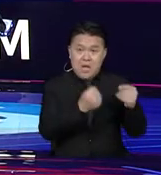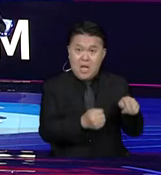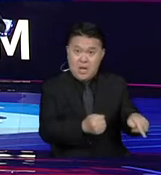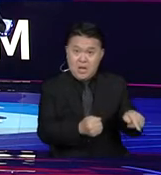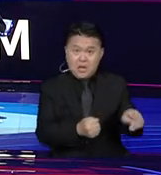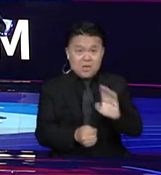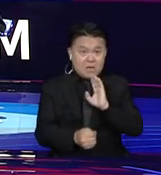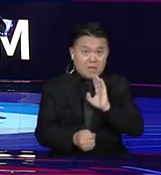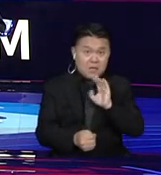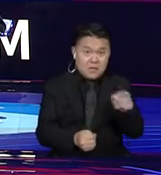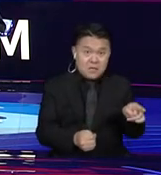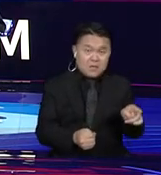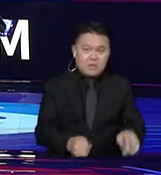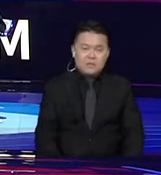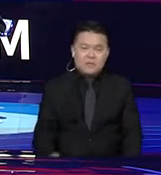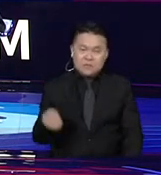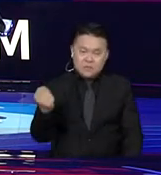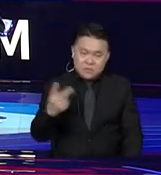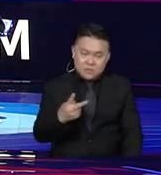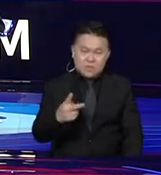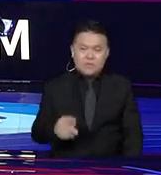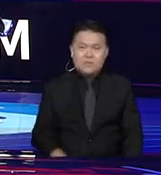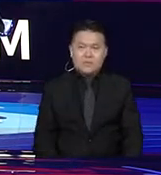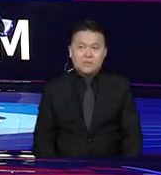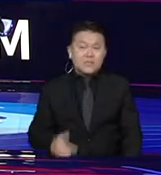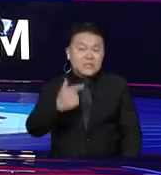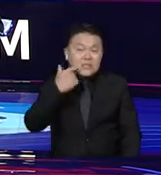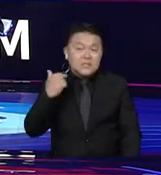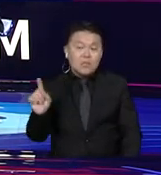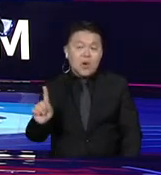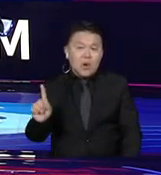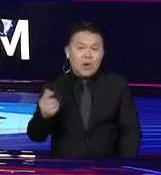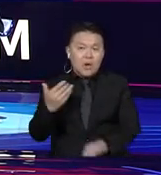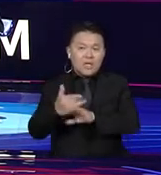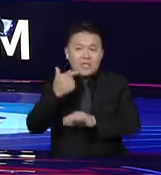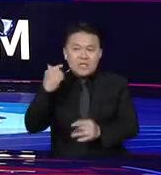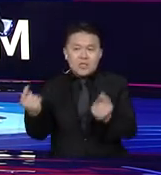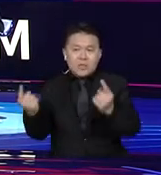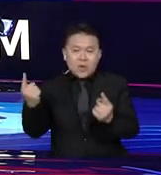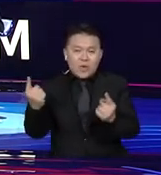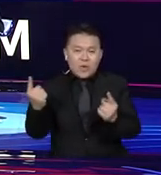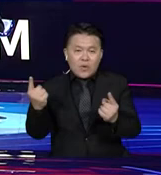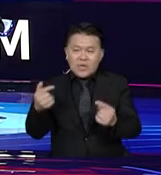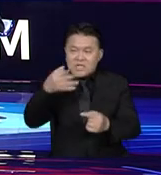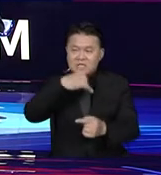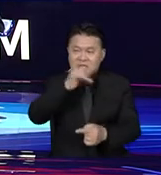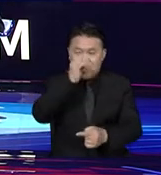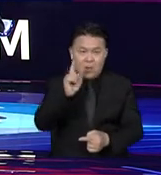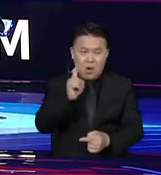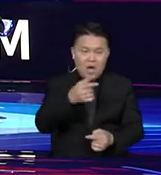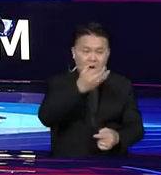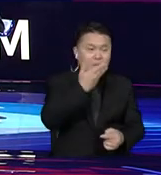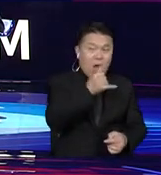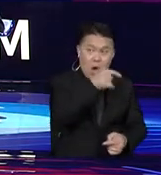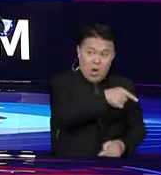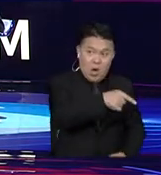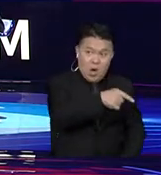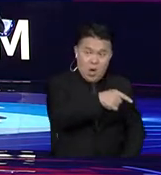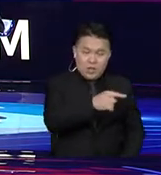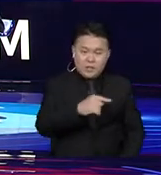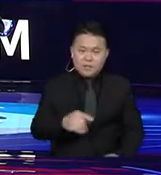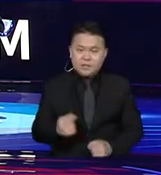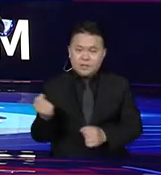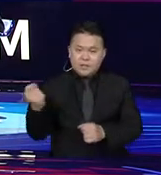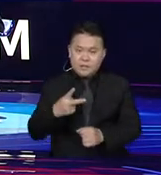reliable. Mm. And those wolves were at a huge advantage, but then natural selection acted on their friendliness. They started to breed together,